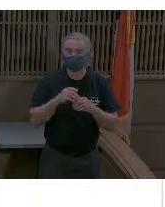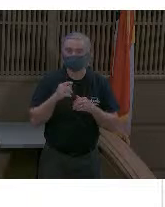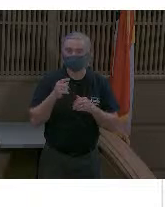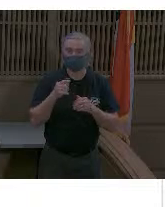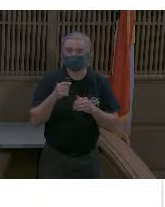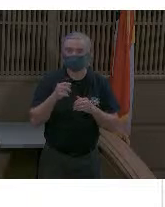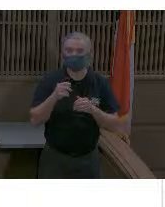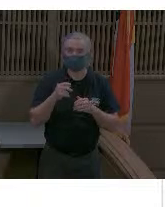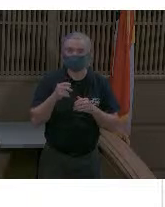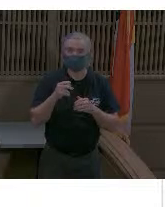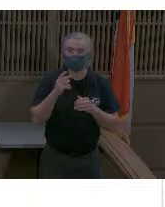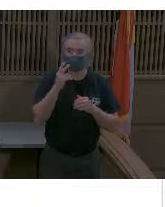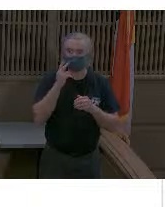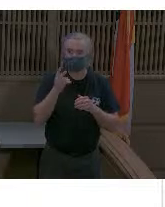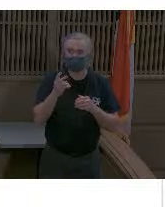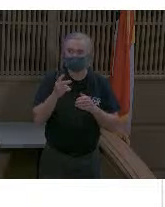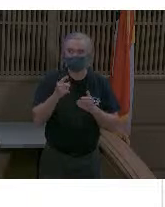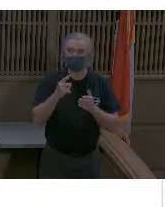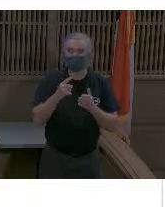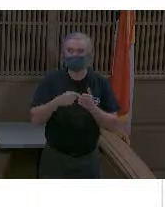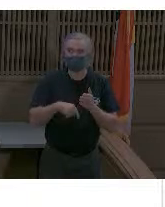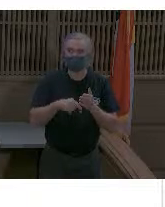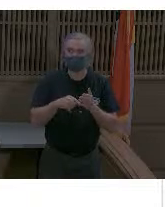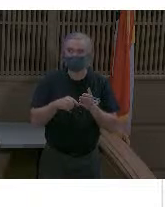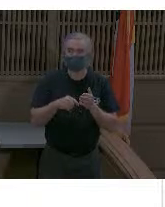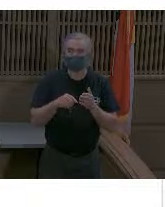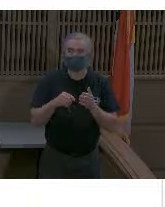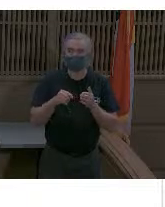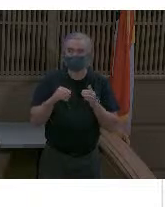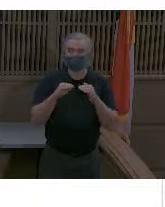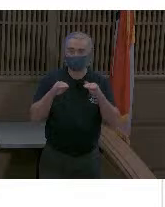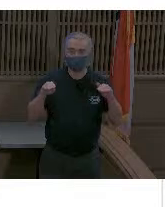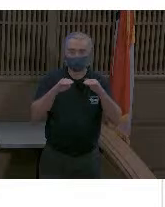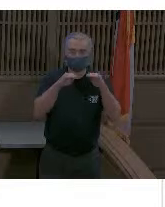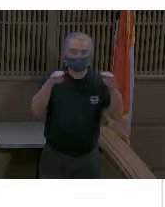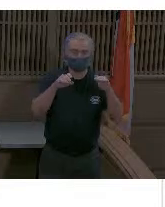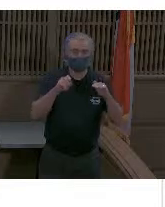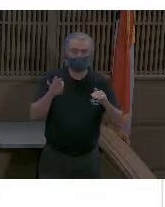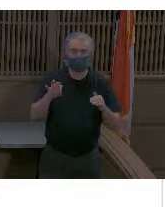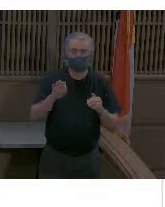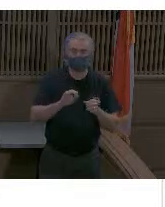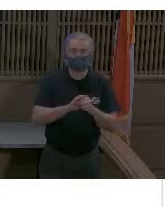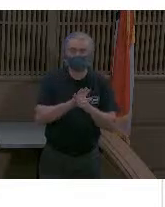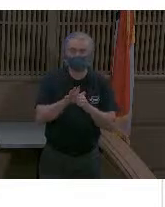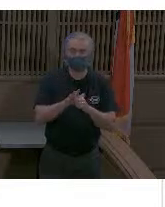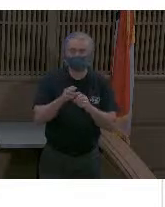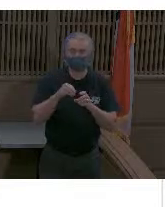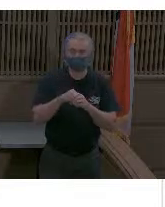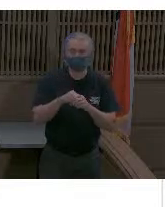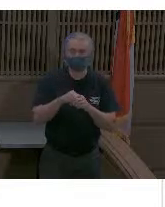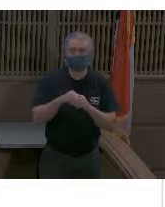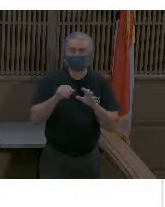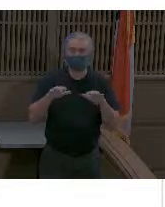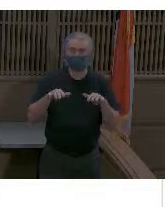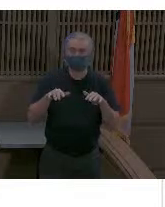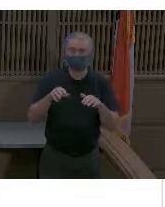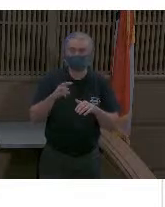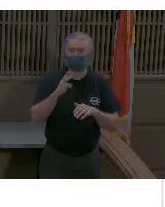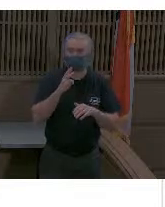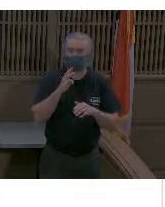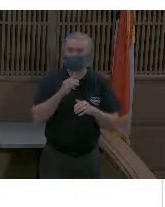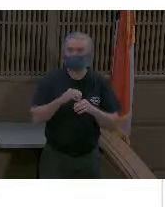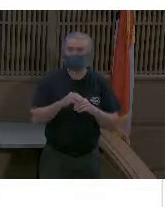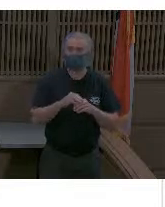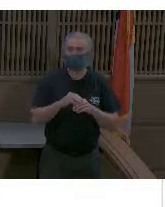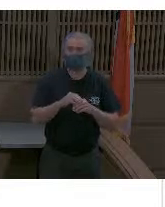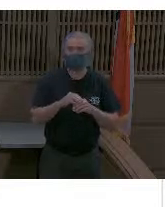to establish what levels of the virus are in the stormwater. And so we have a benchmark from